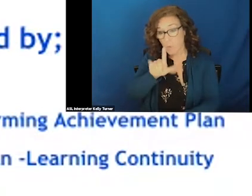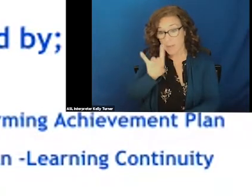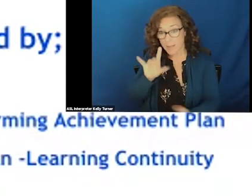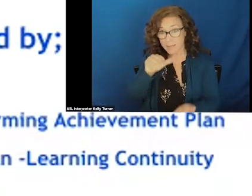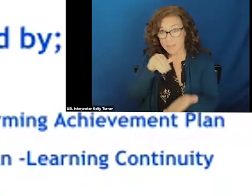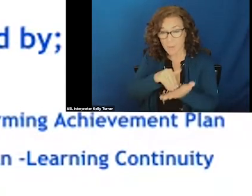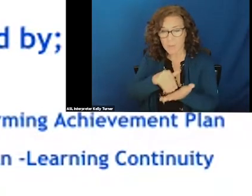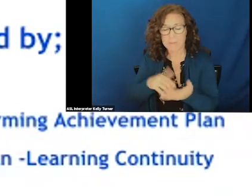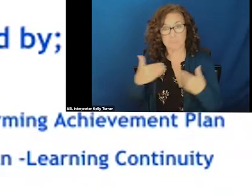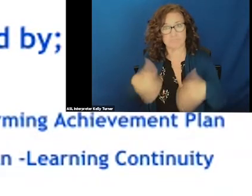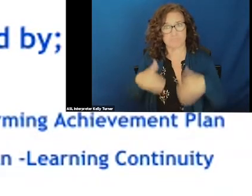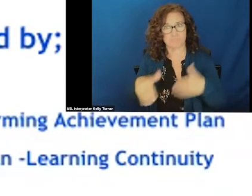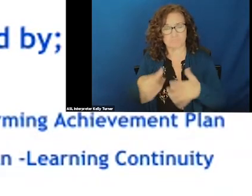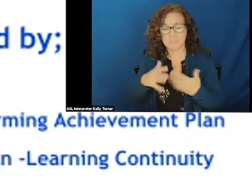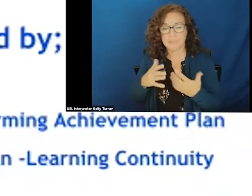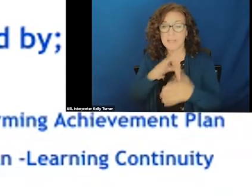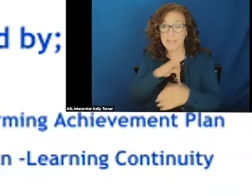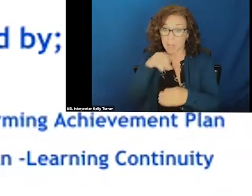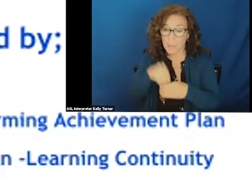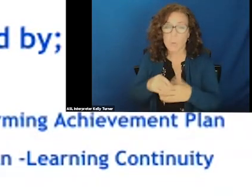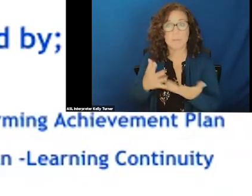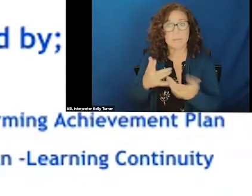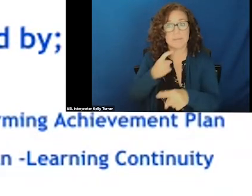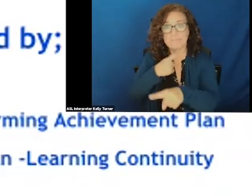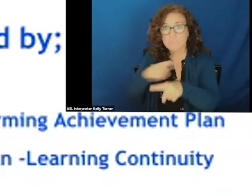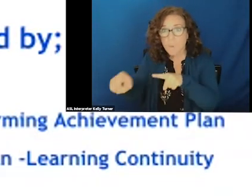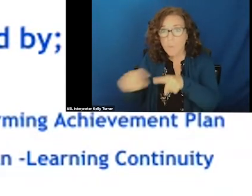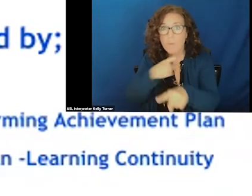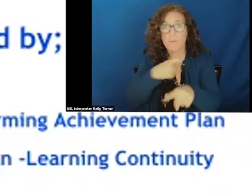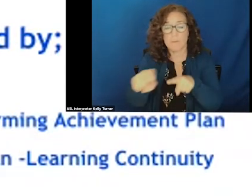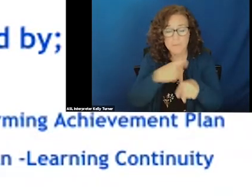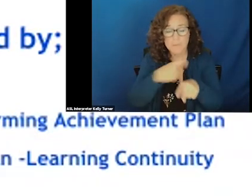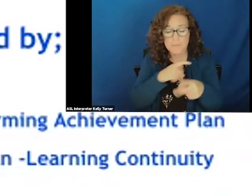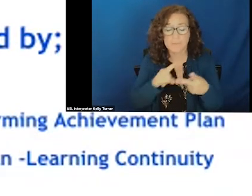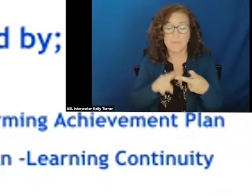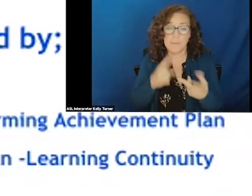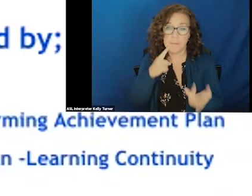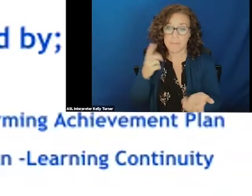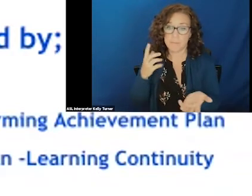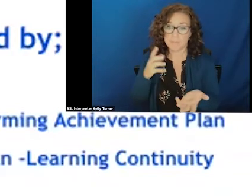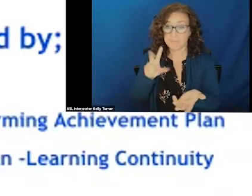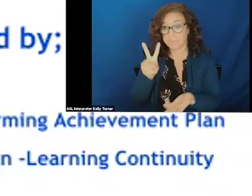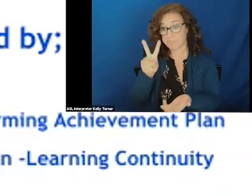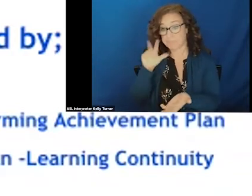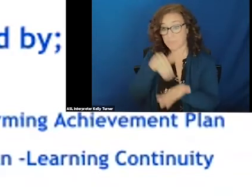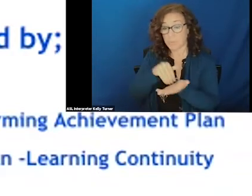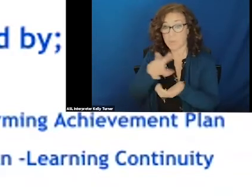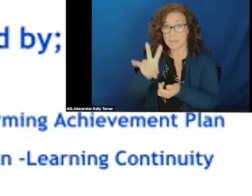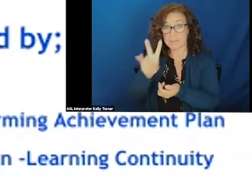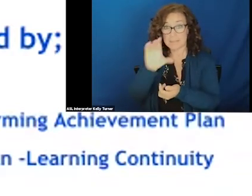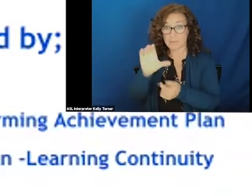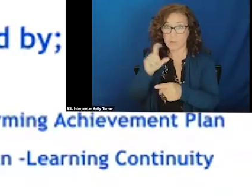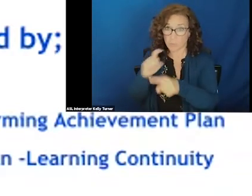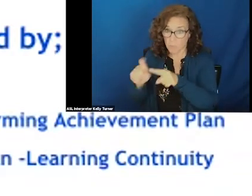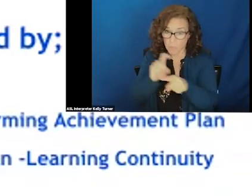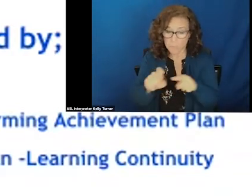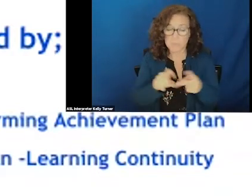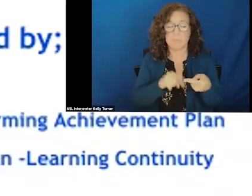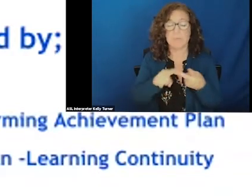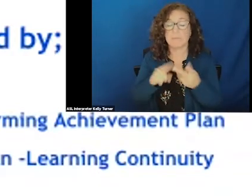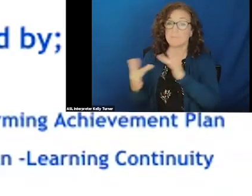of 2,700, contacts with parents, town halls, forums, information sessions, and task force